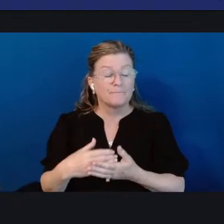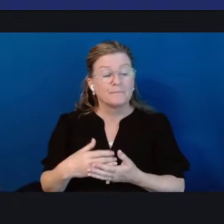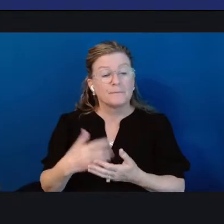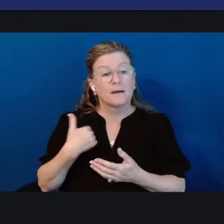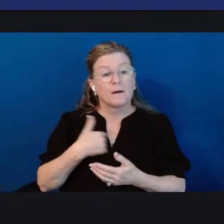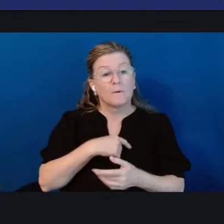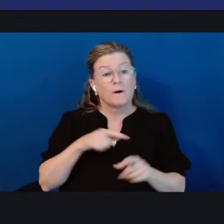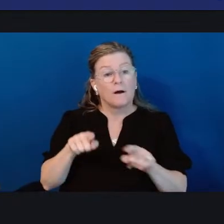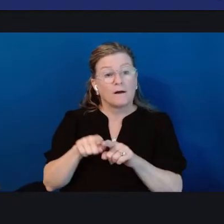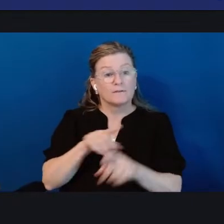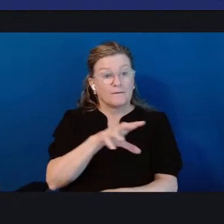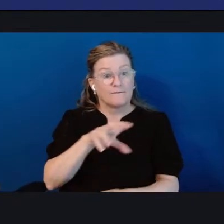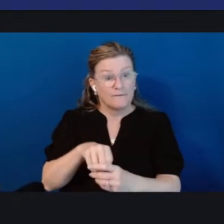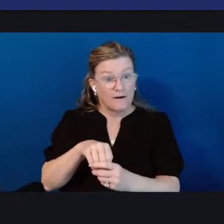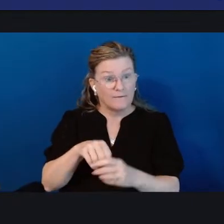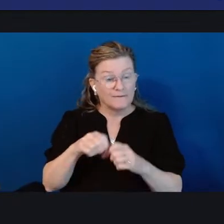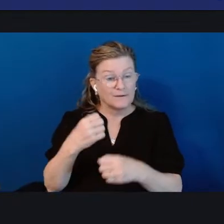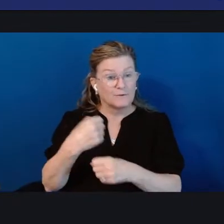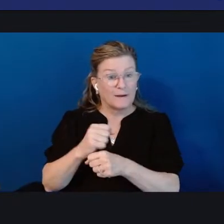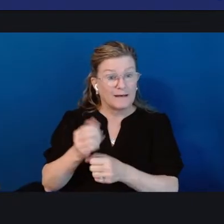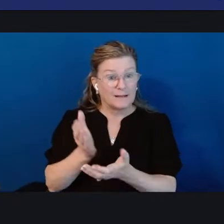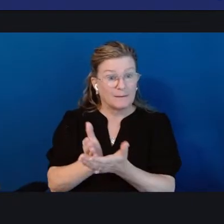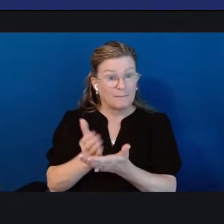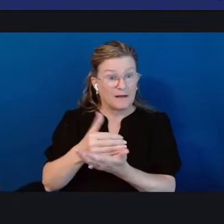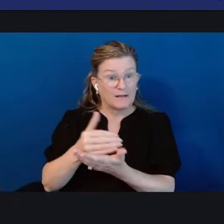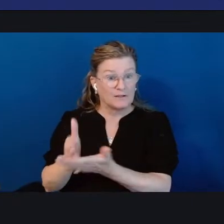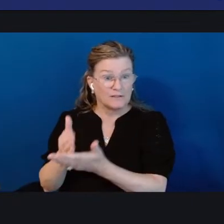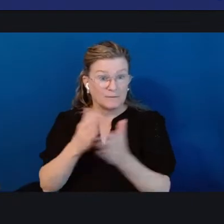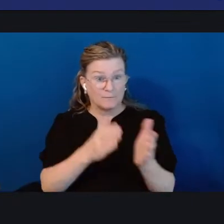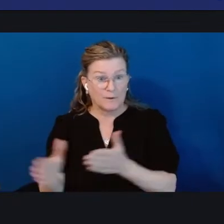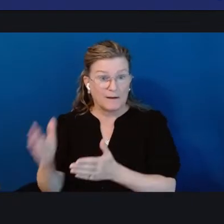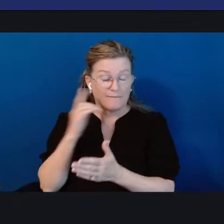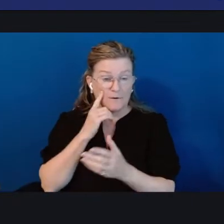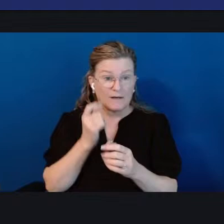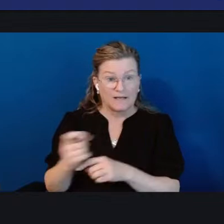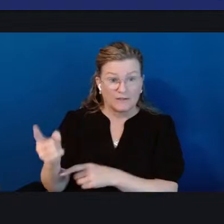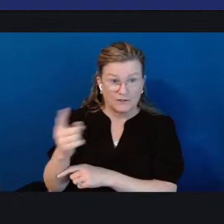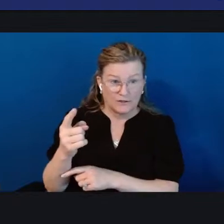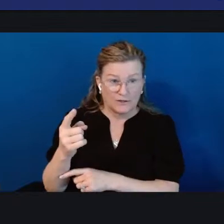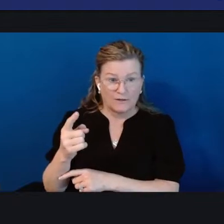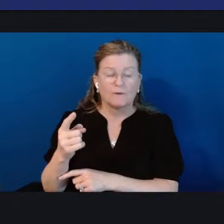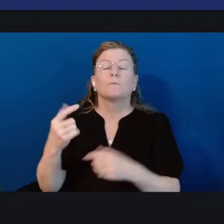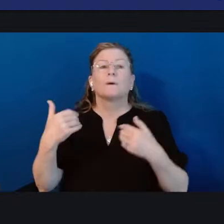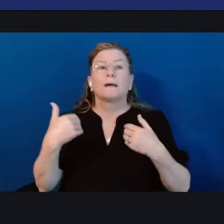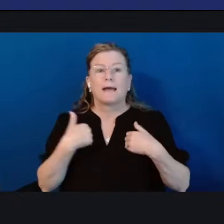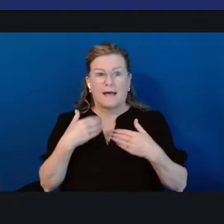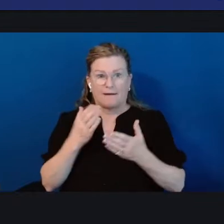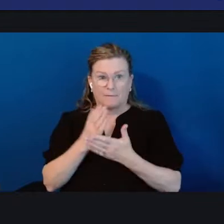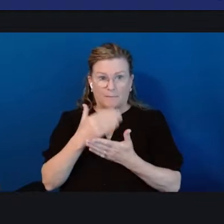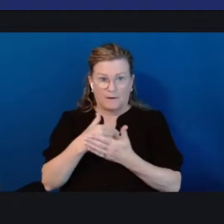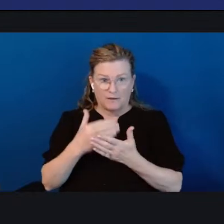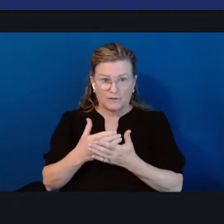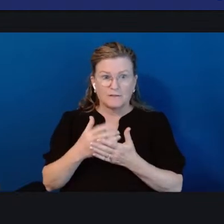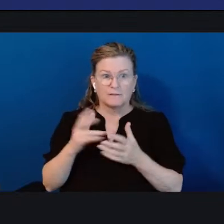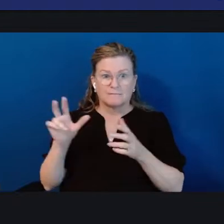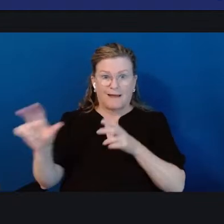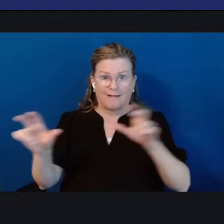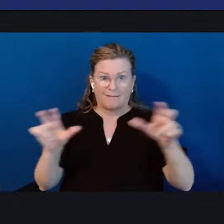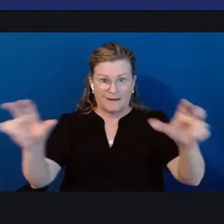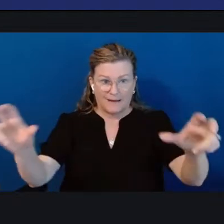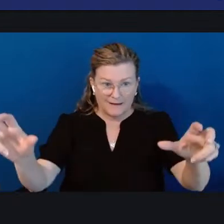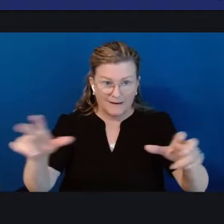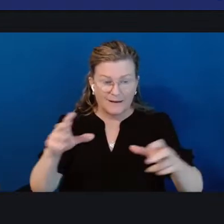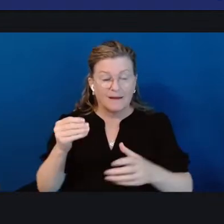also involved in creating the budgets for preparations for the next year. So we have the budgets that will be allocated, and the